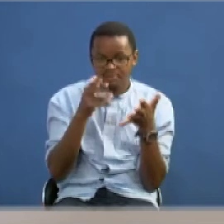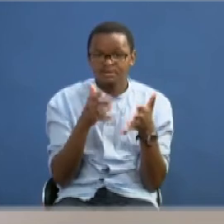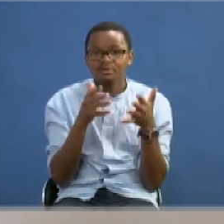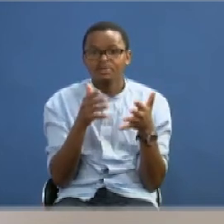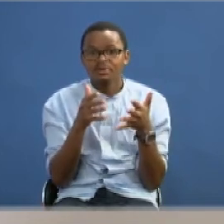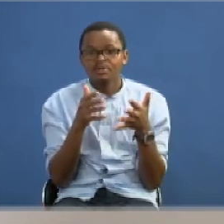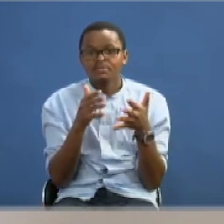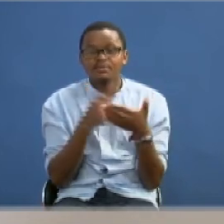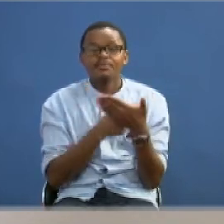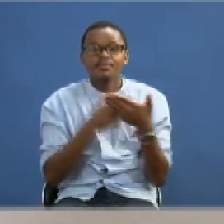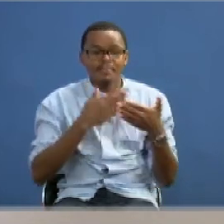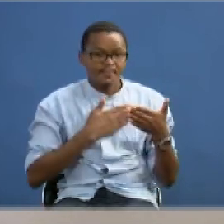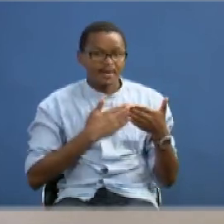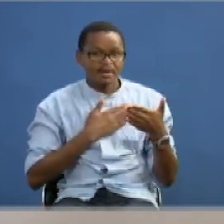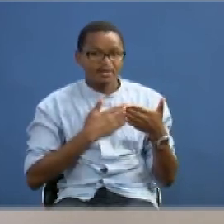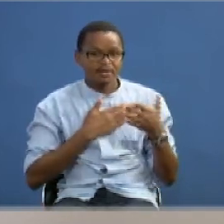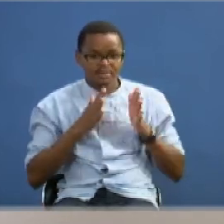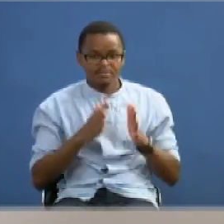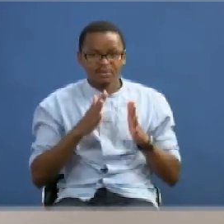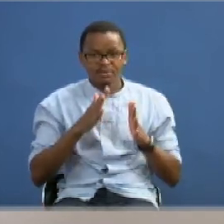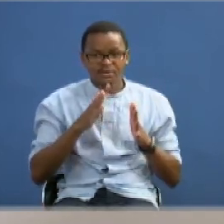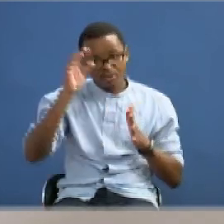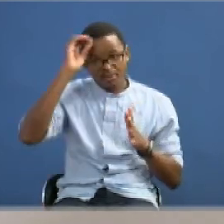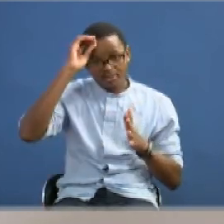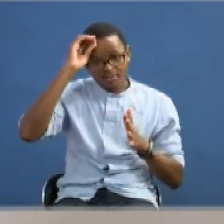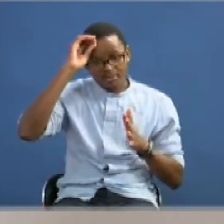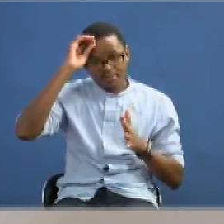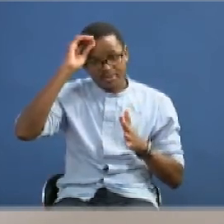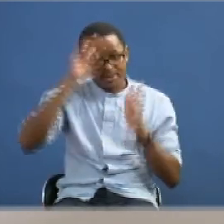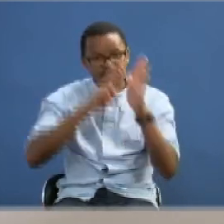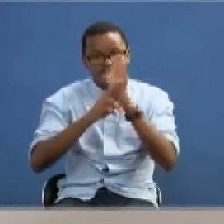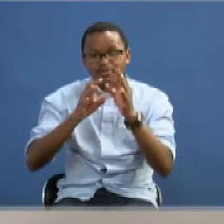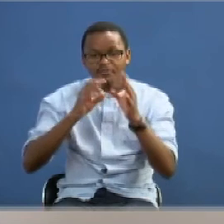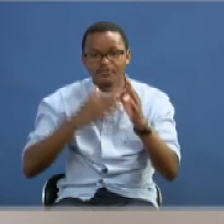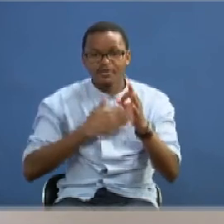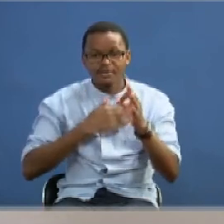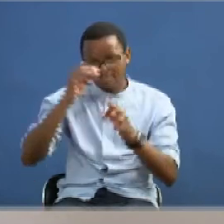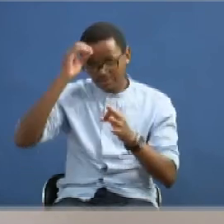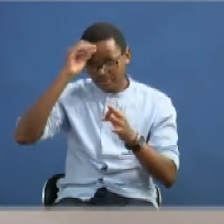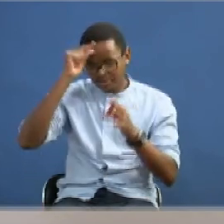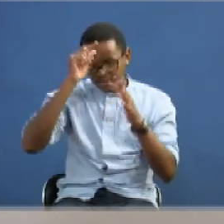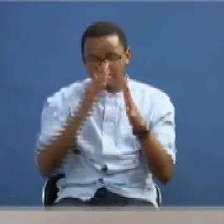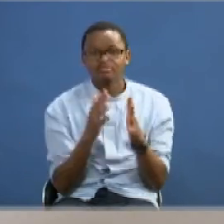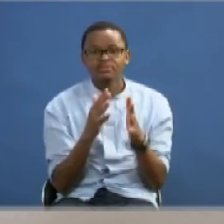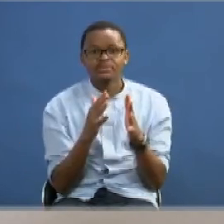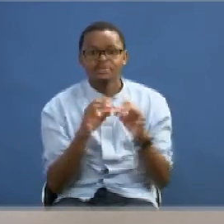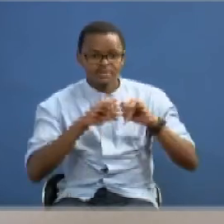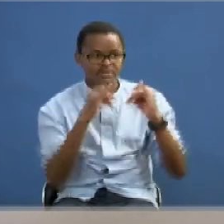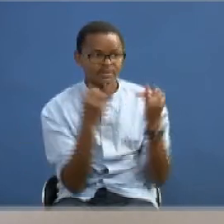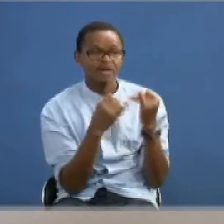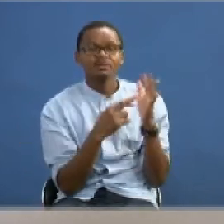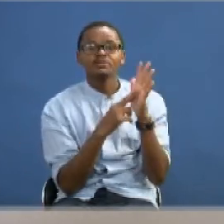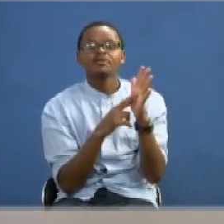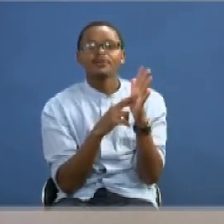is purely my personal opinion and is not necessarily representative of the opinion of the government or the institution that I